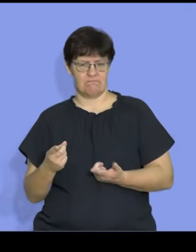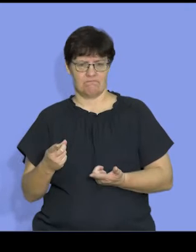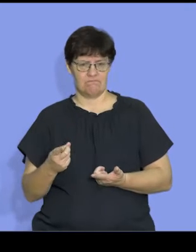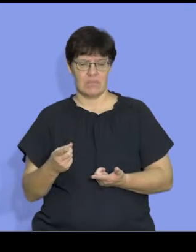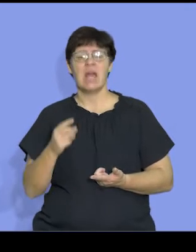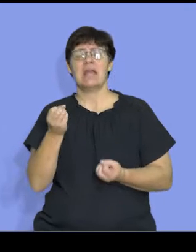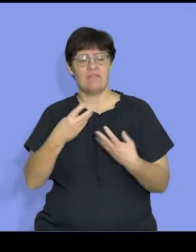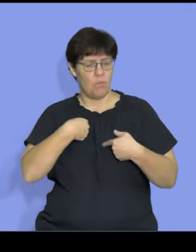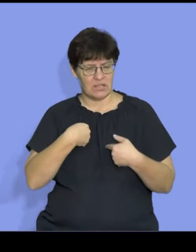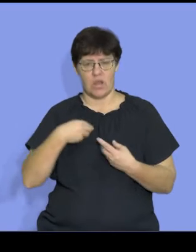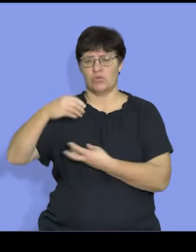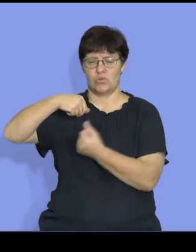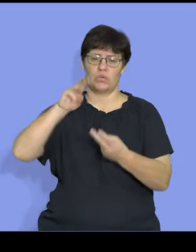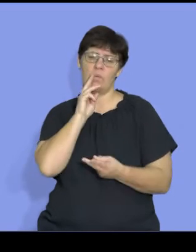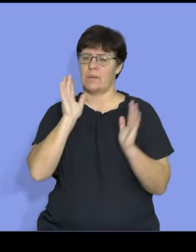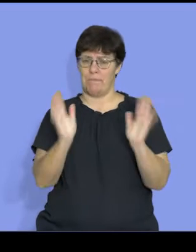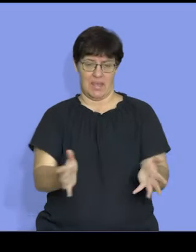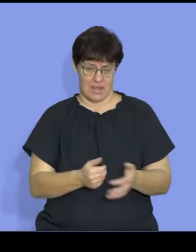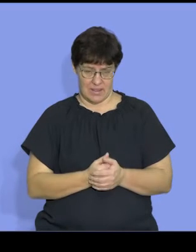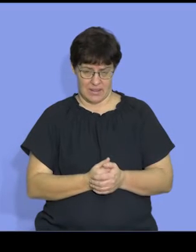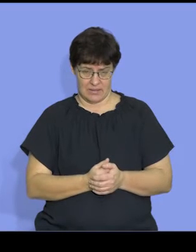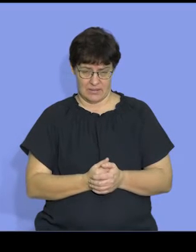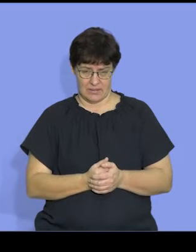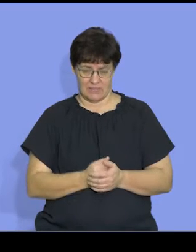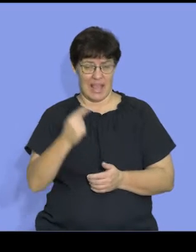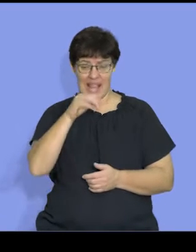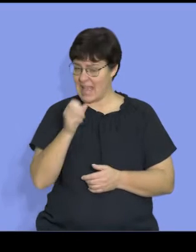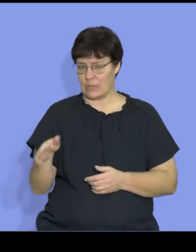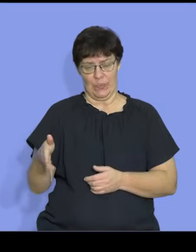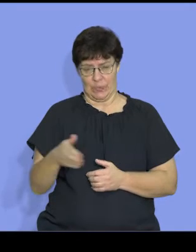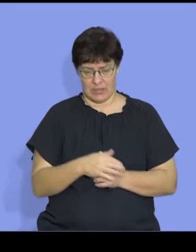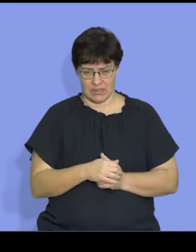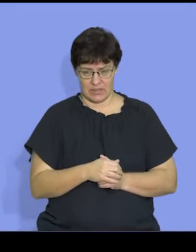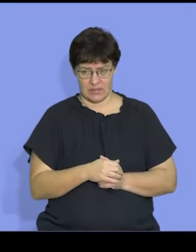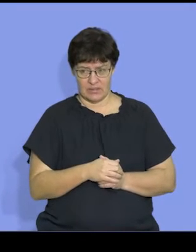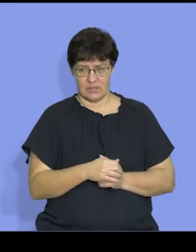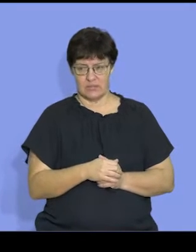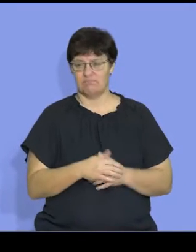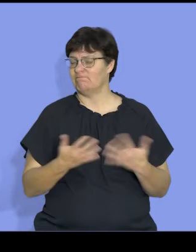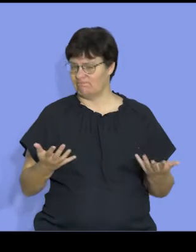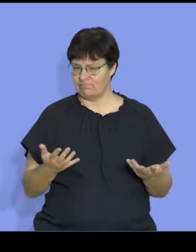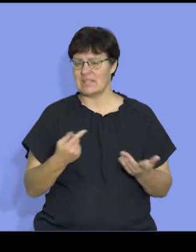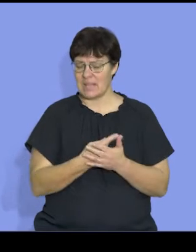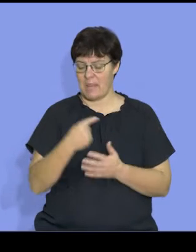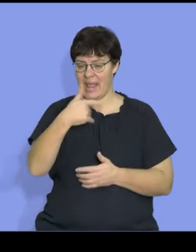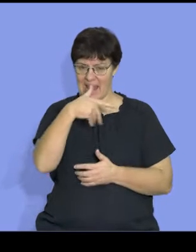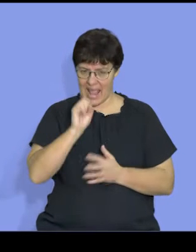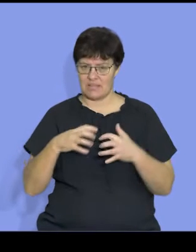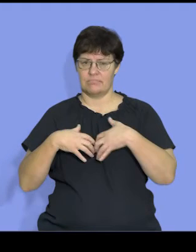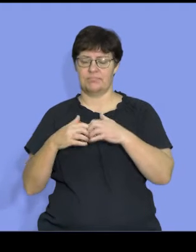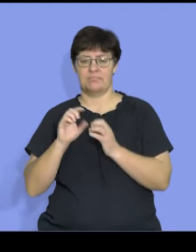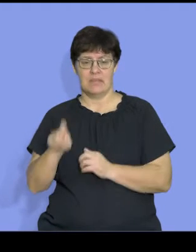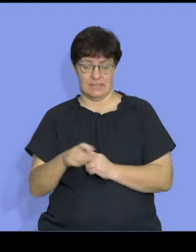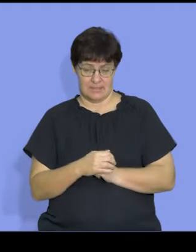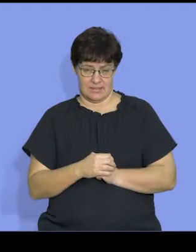us salt and water. So there is no way we are going to get a gas in this case. So we're looking also for a gas-forming type of a